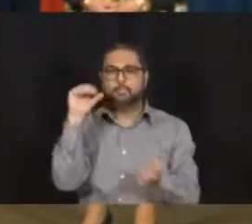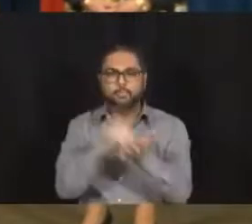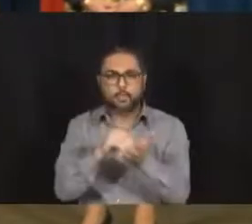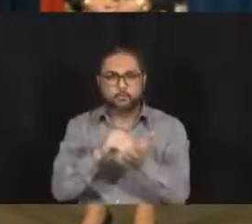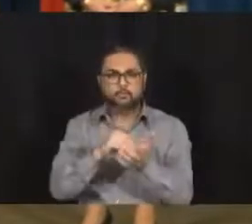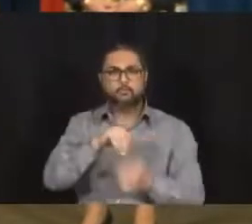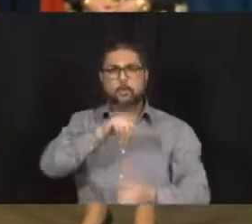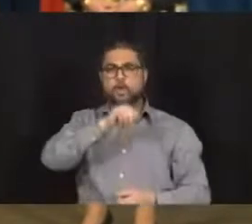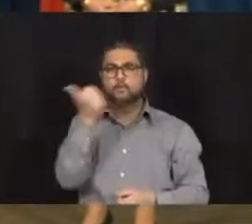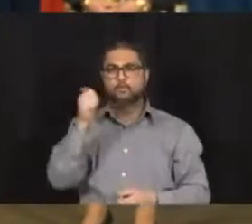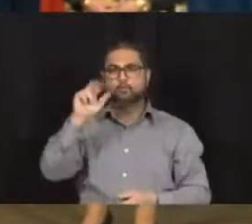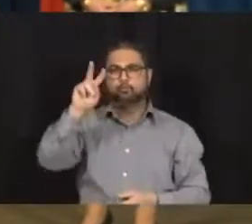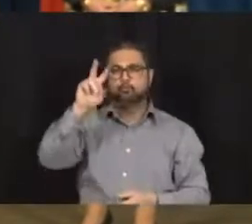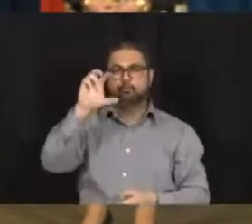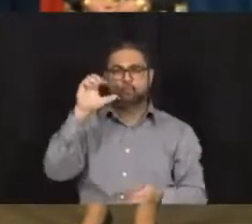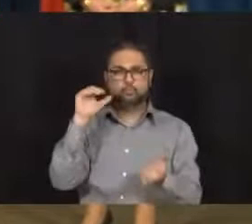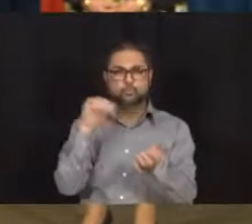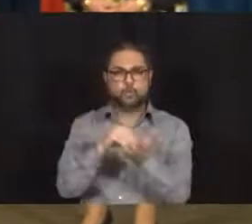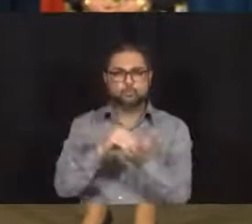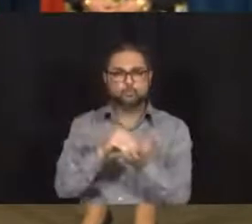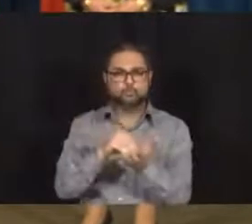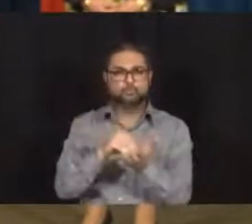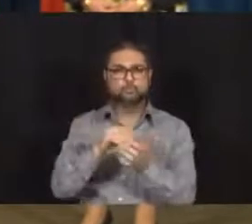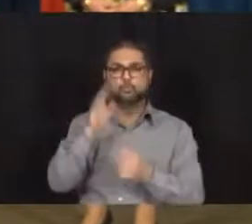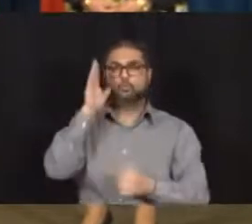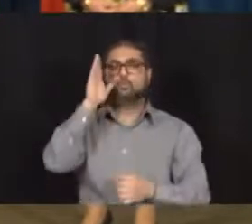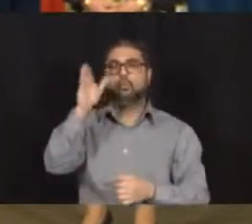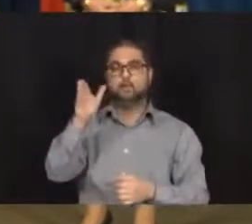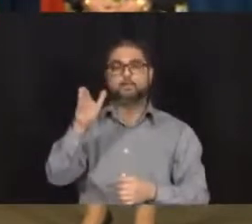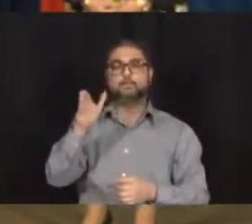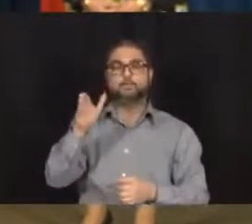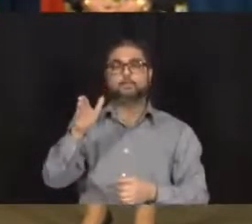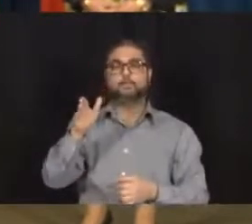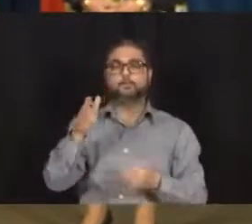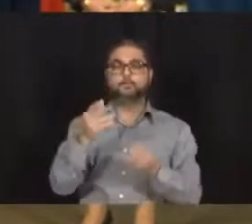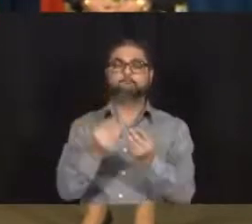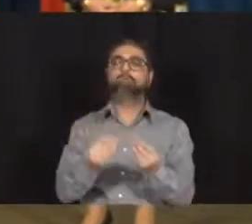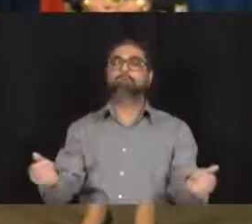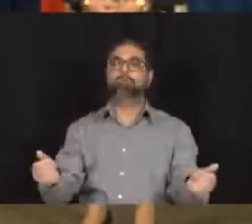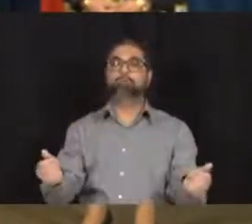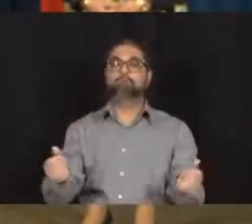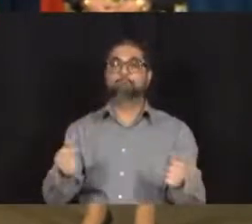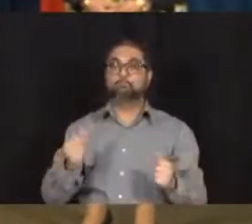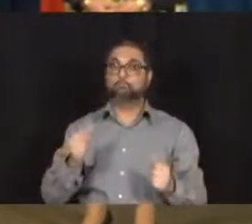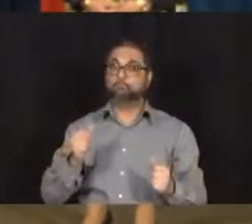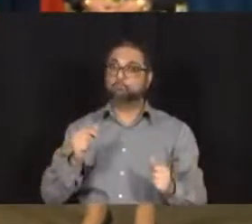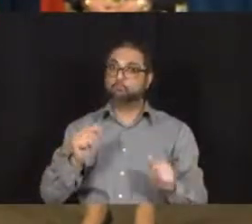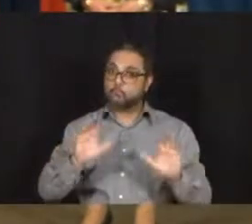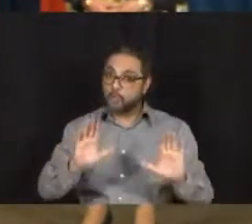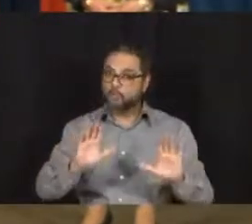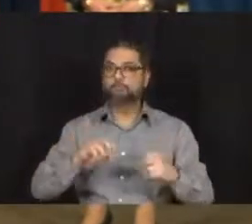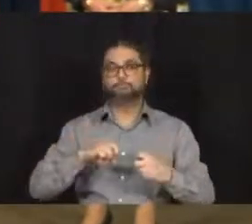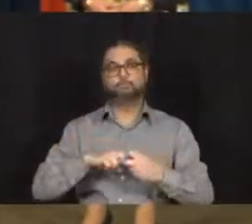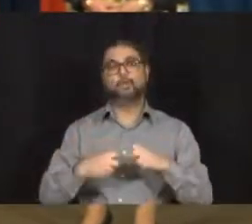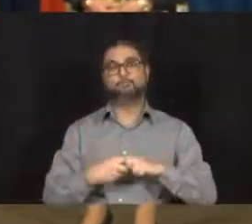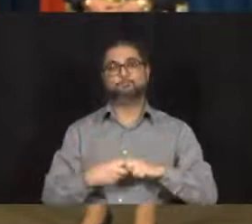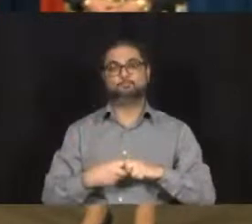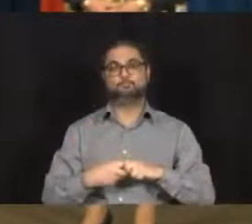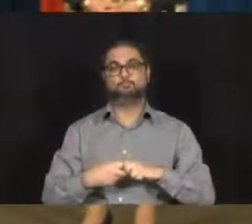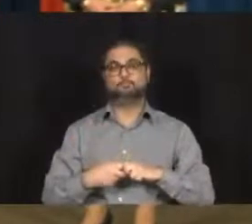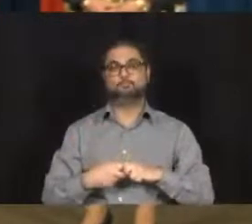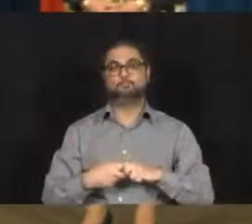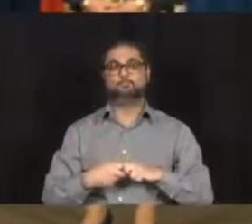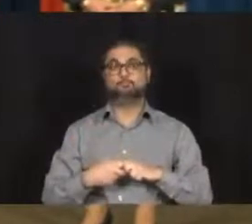be corrected. That's a big difficulty. That's a massive problem. Relying, no matter if they're swabs